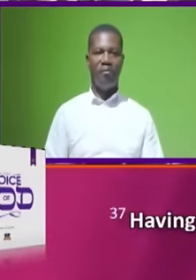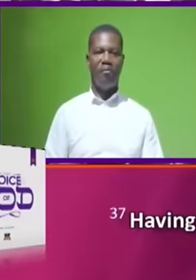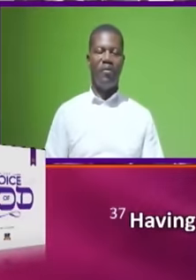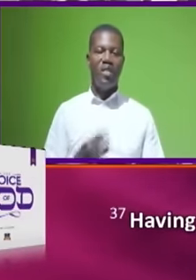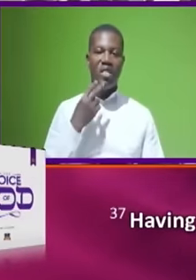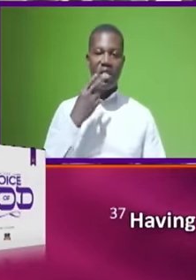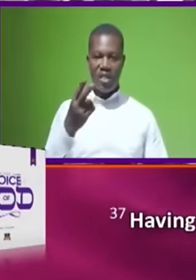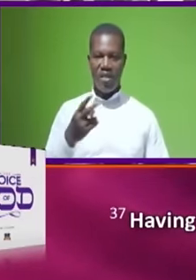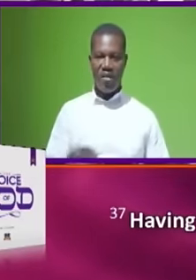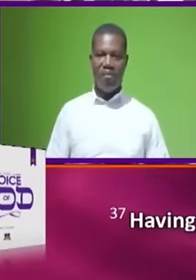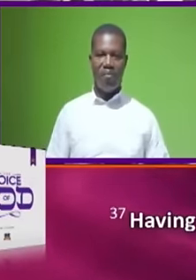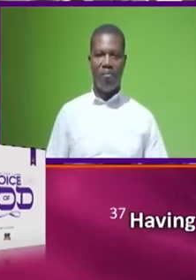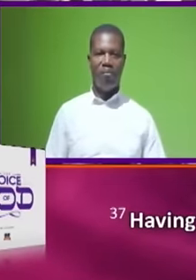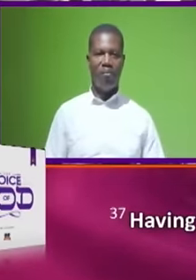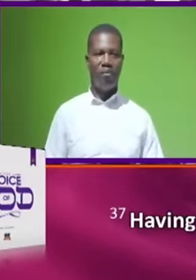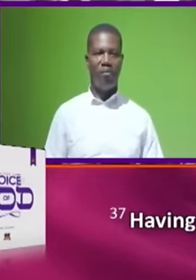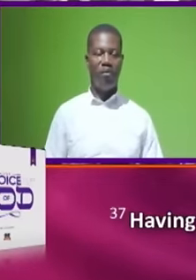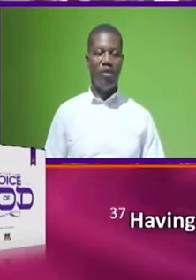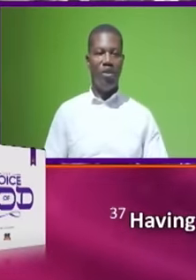Monshai.